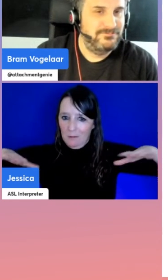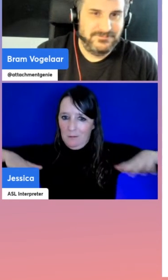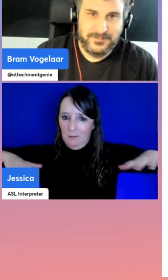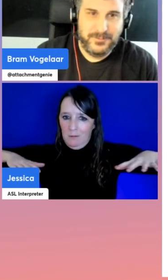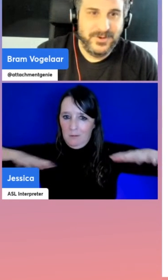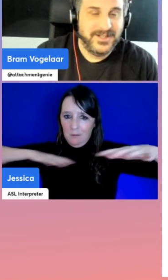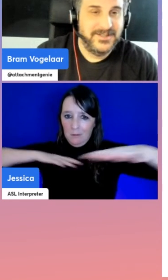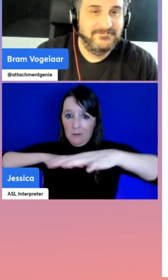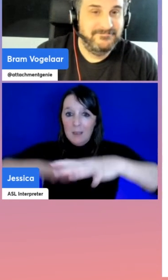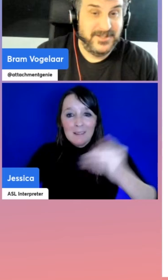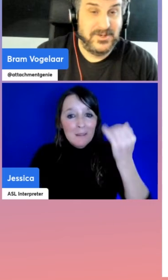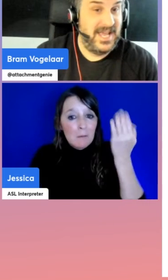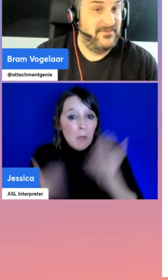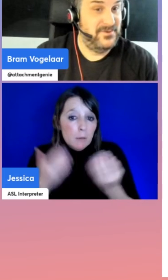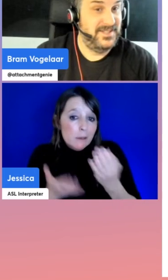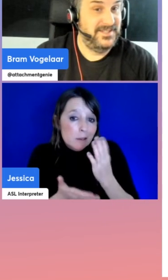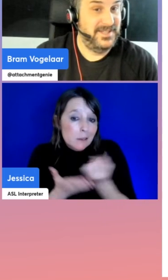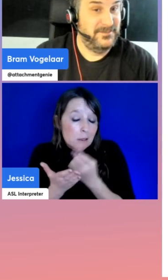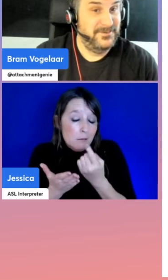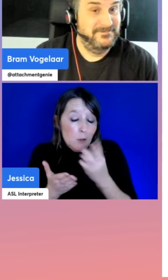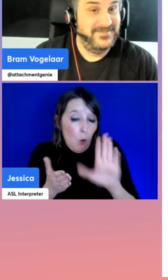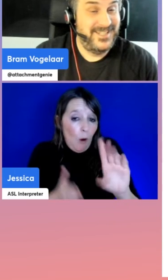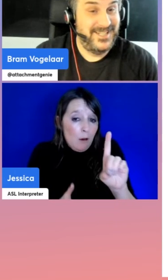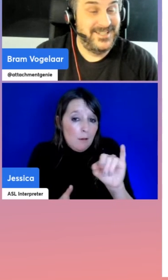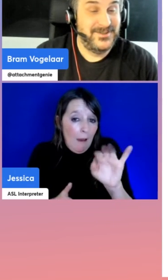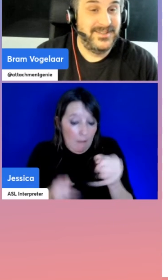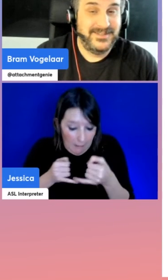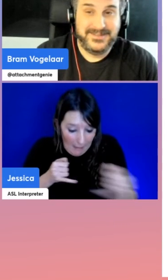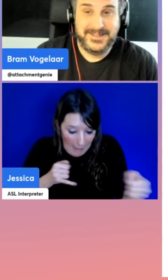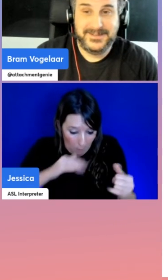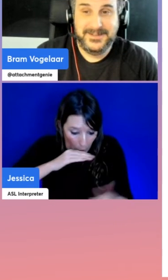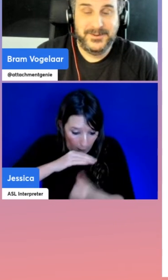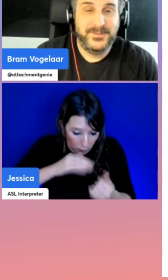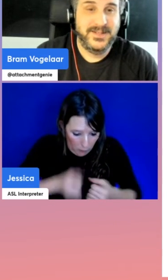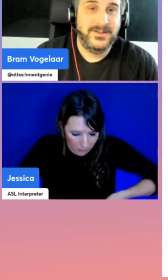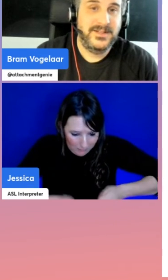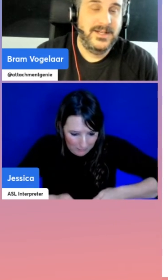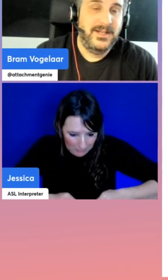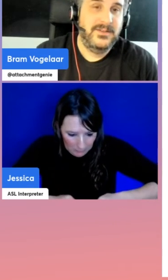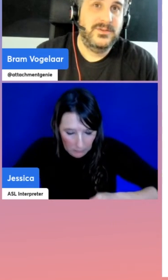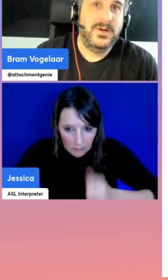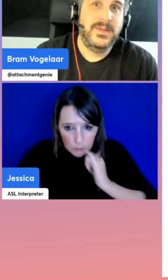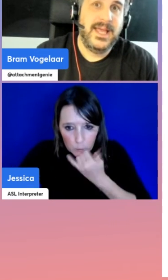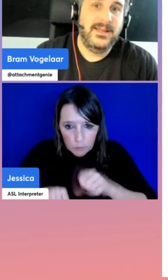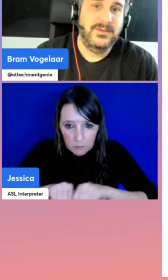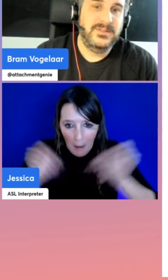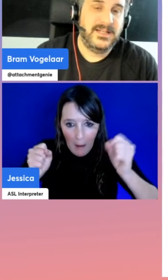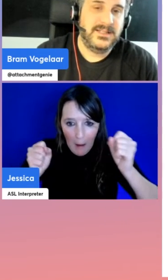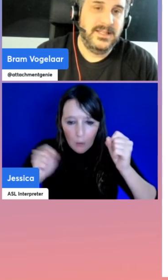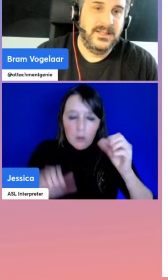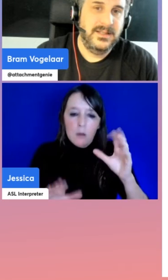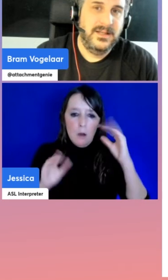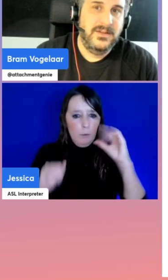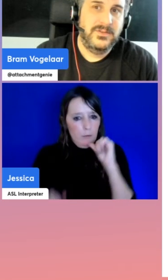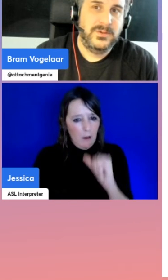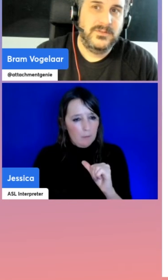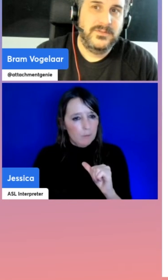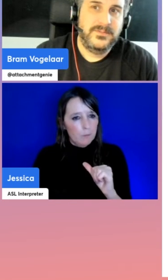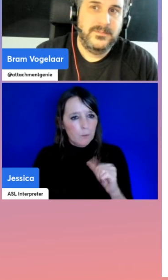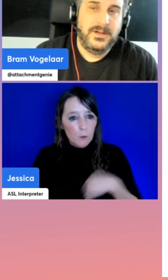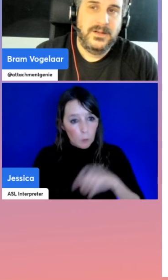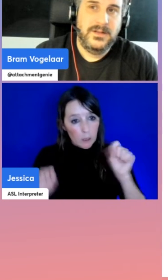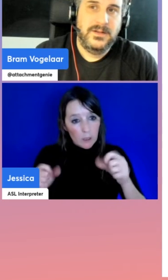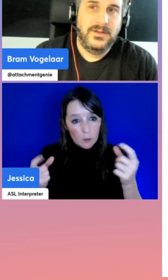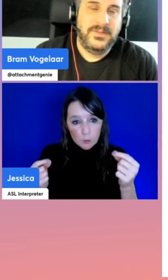or they only have one data cable into the data center, hopefully not. So what we can do is actually sort